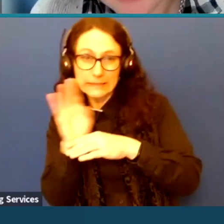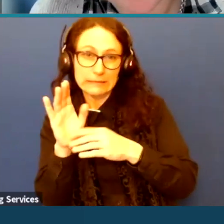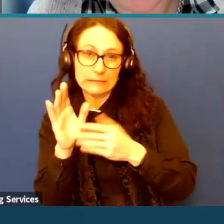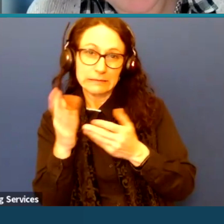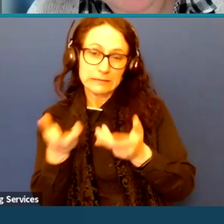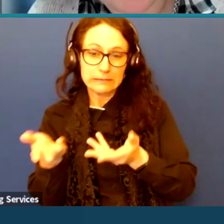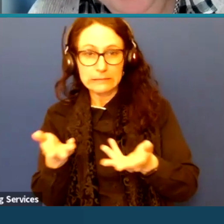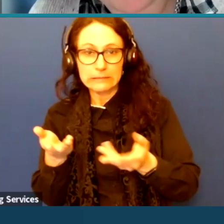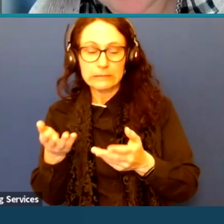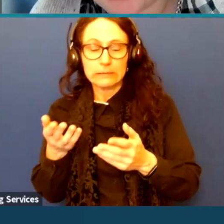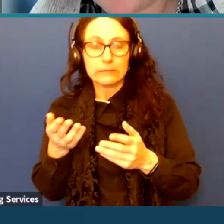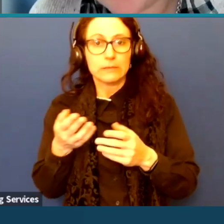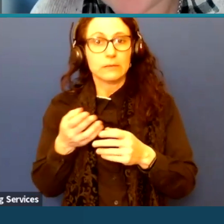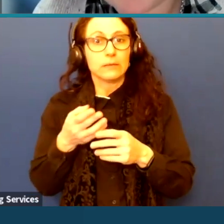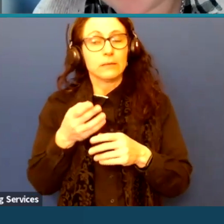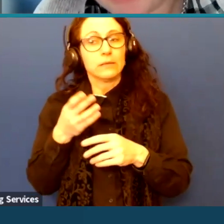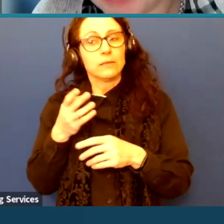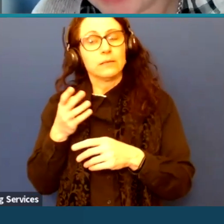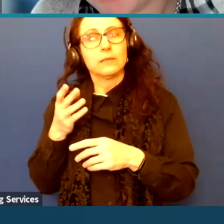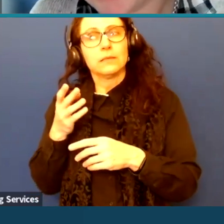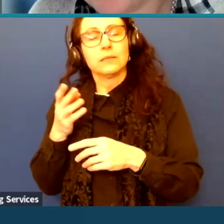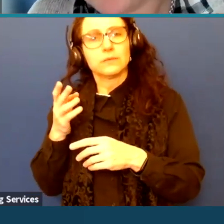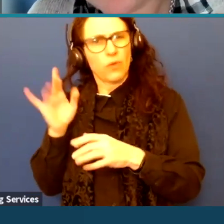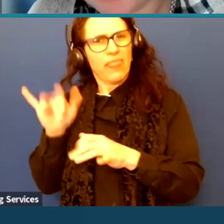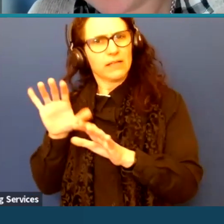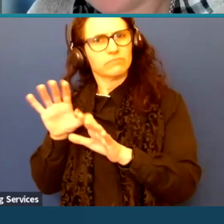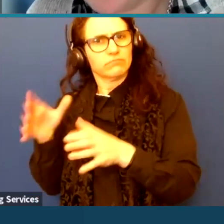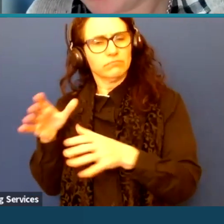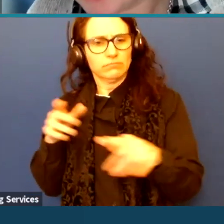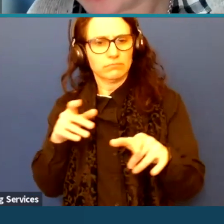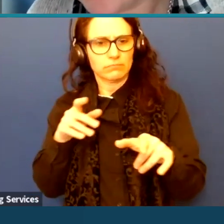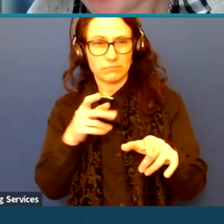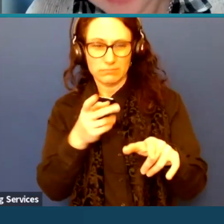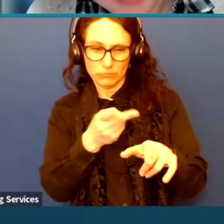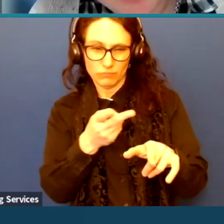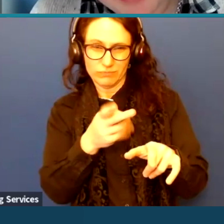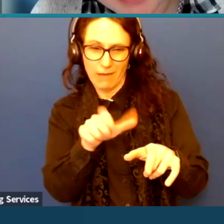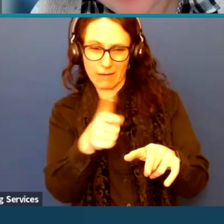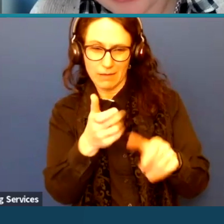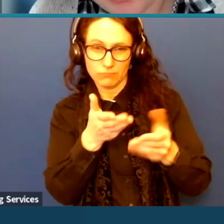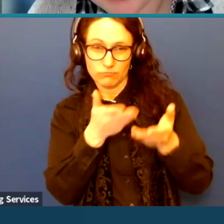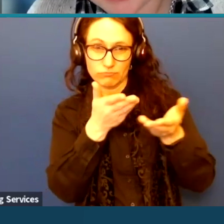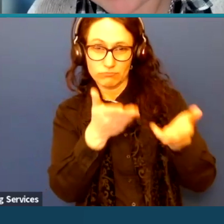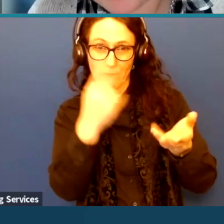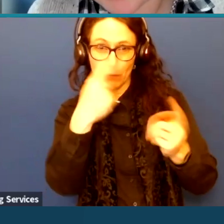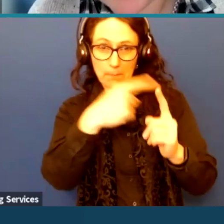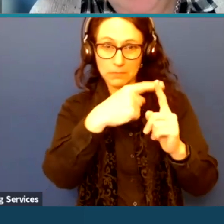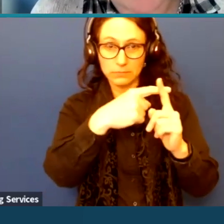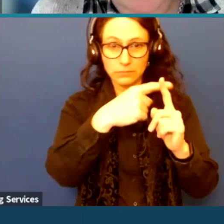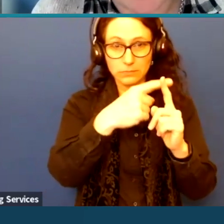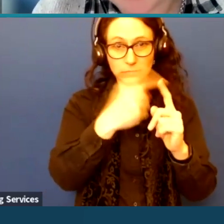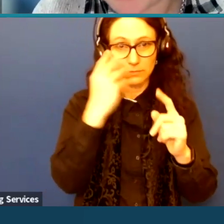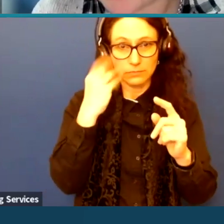lines. Would either of you have any recommendations as to what would make a positive experience for both the person